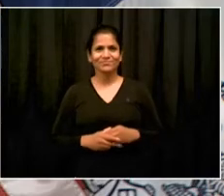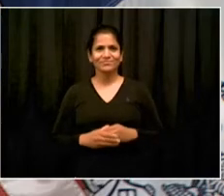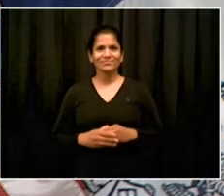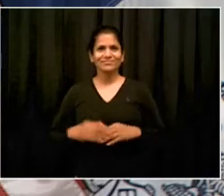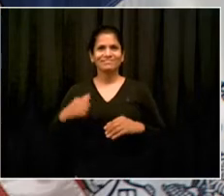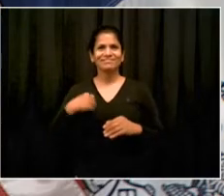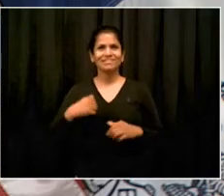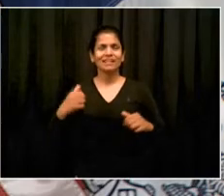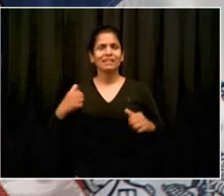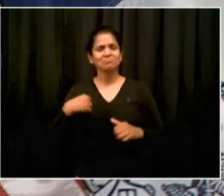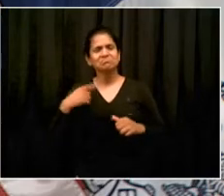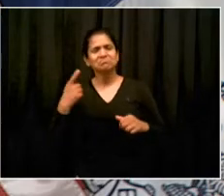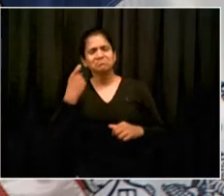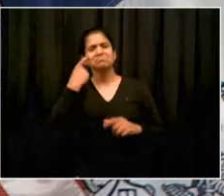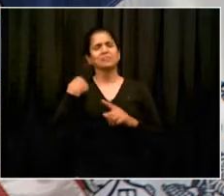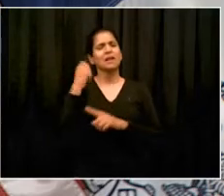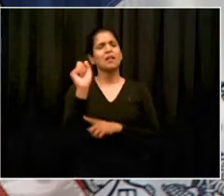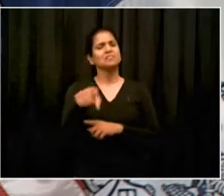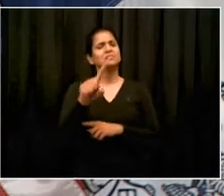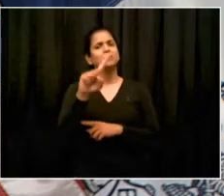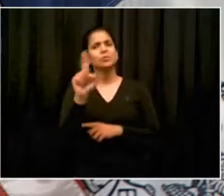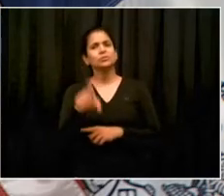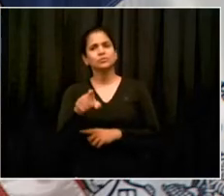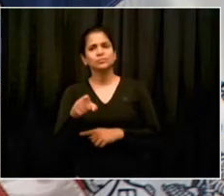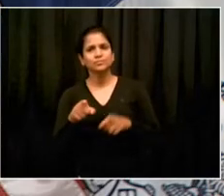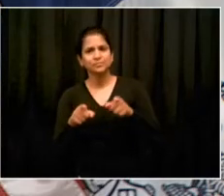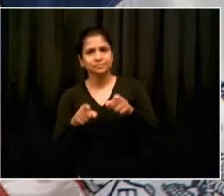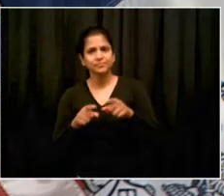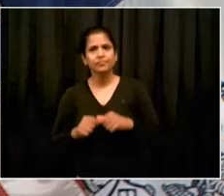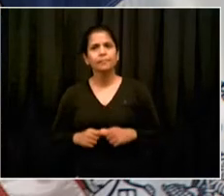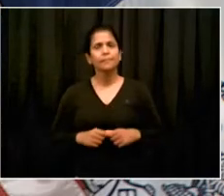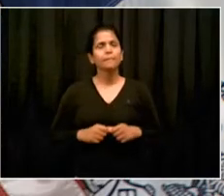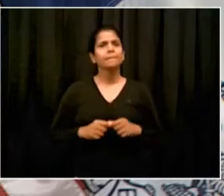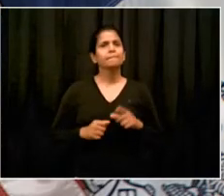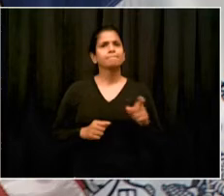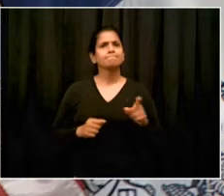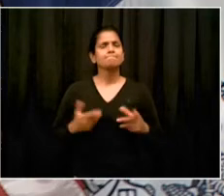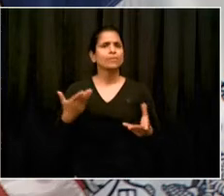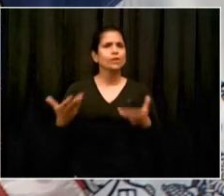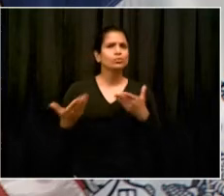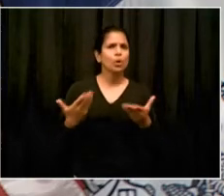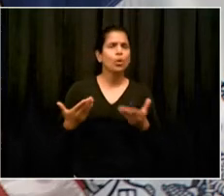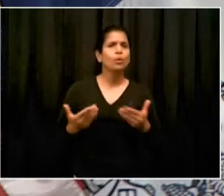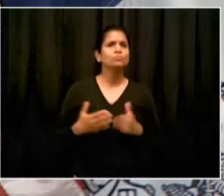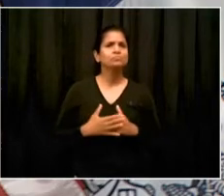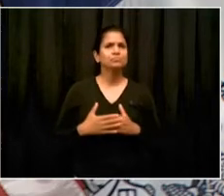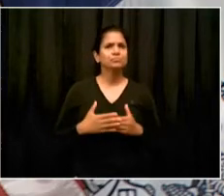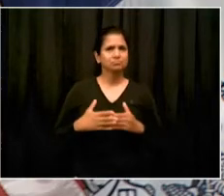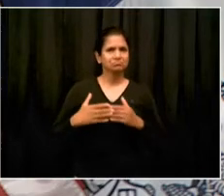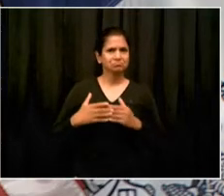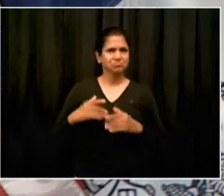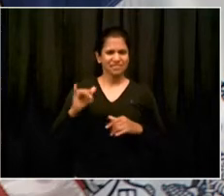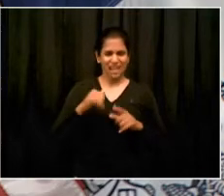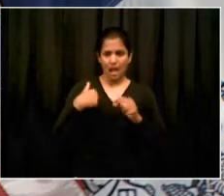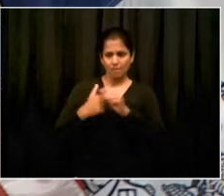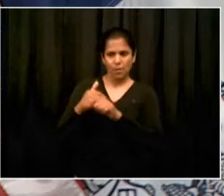okay. So just to follow up on what Juliet had to say in regard